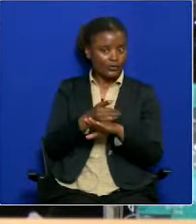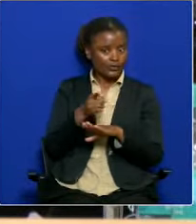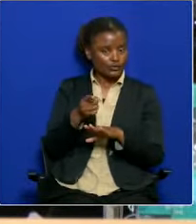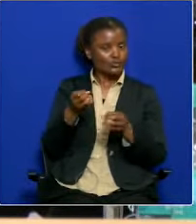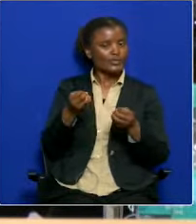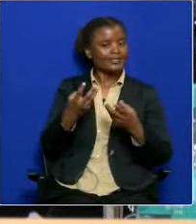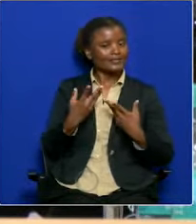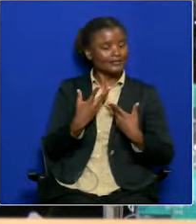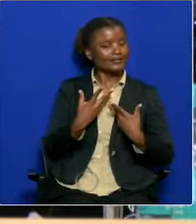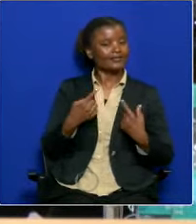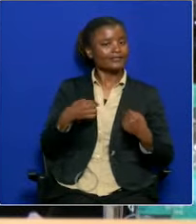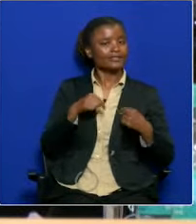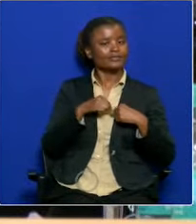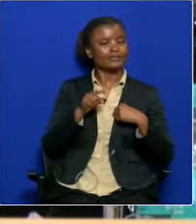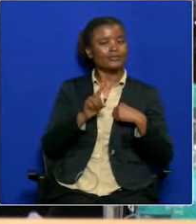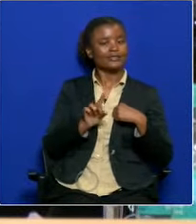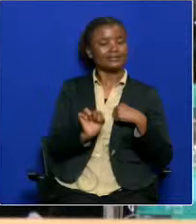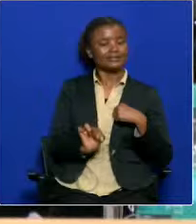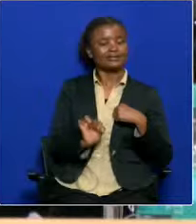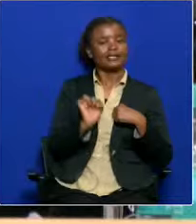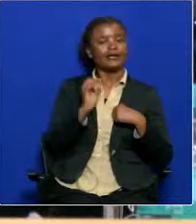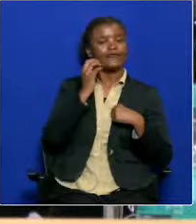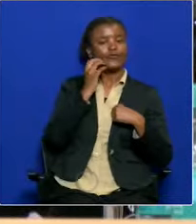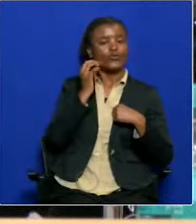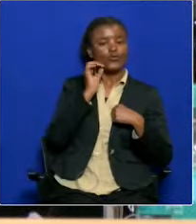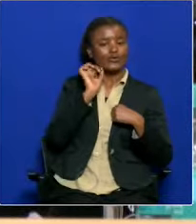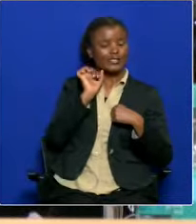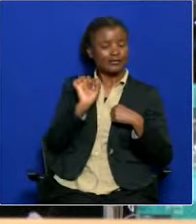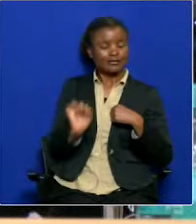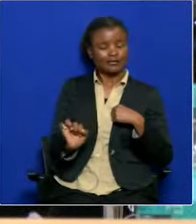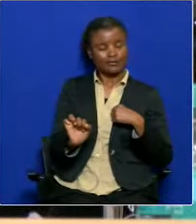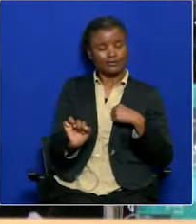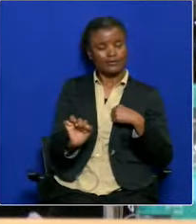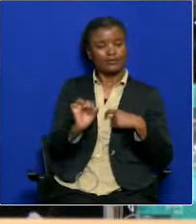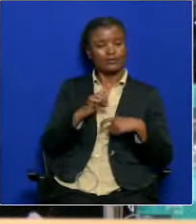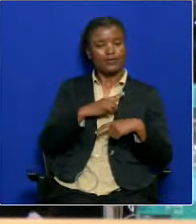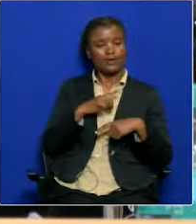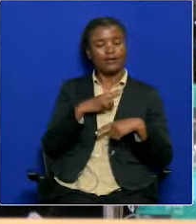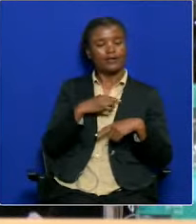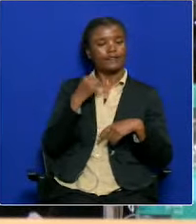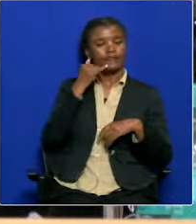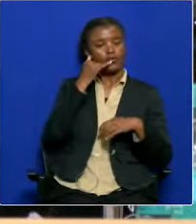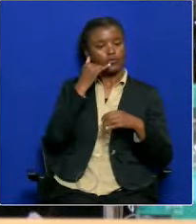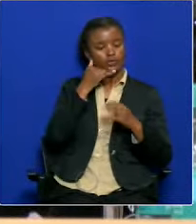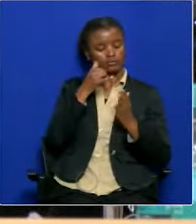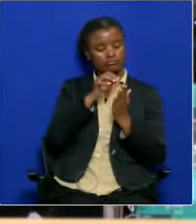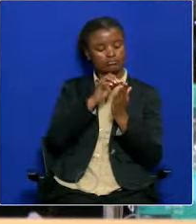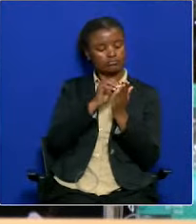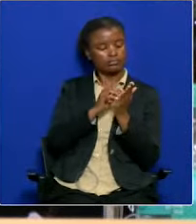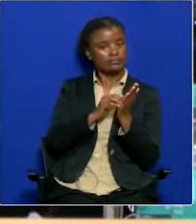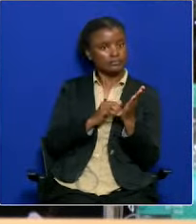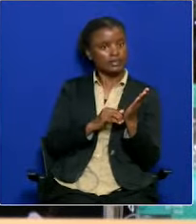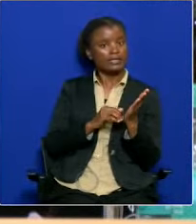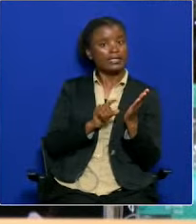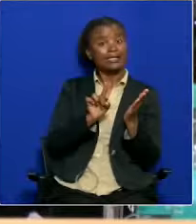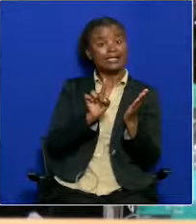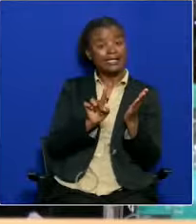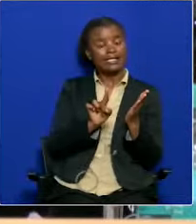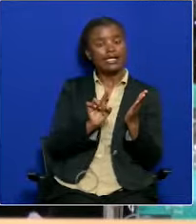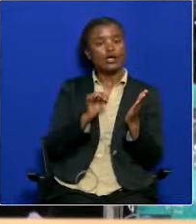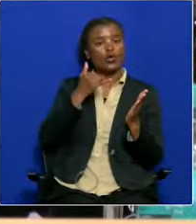had a look at your devices, because the call's data remains. The messages can be deleted, but the call data